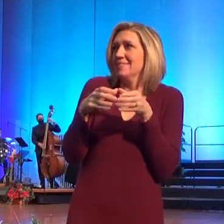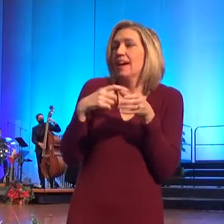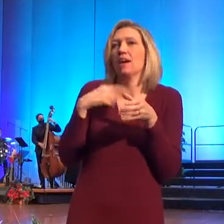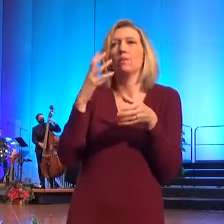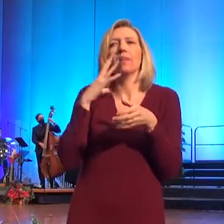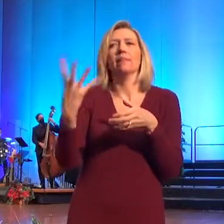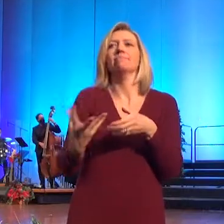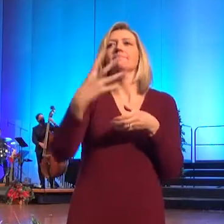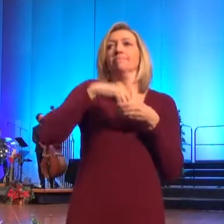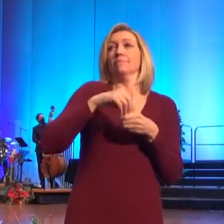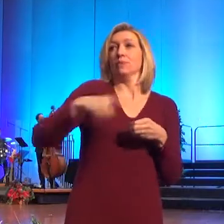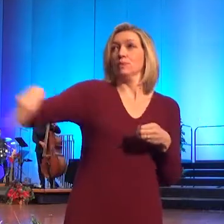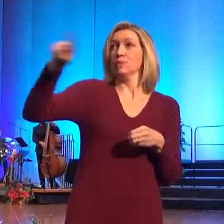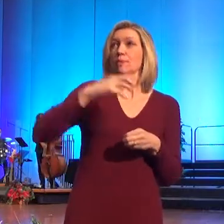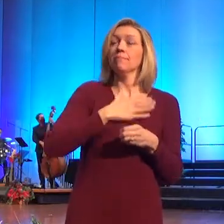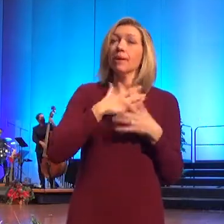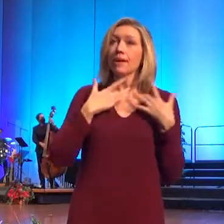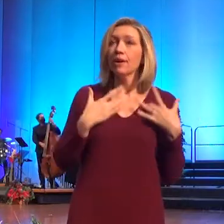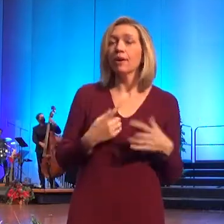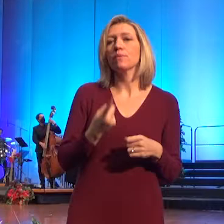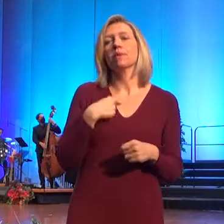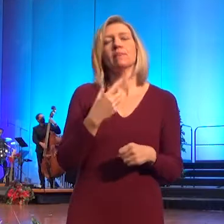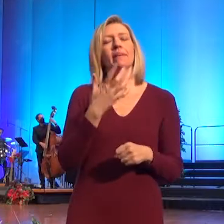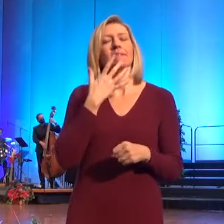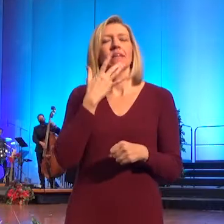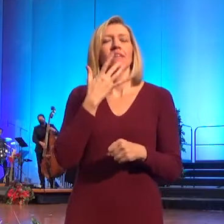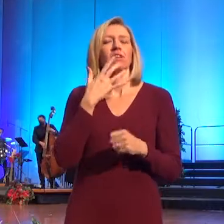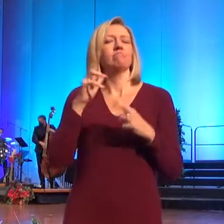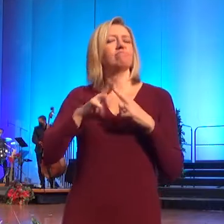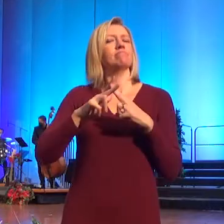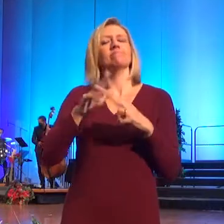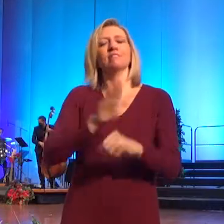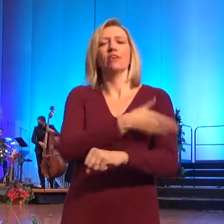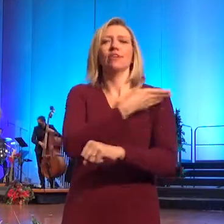my heart with one of my favorite songs.